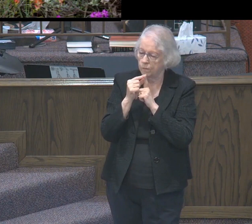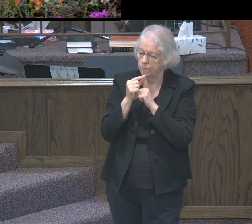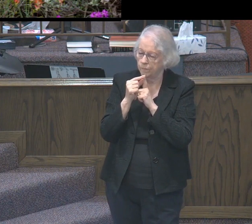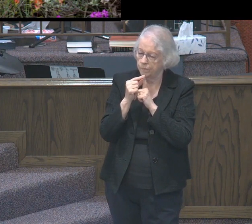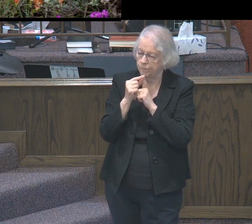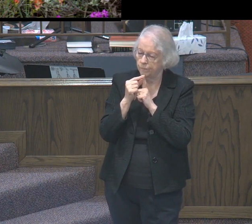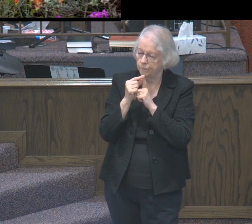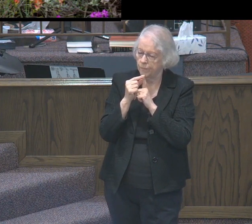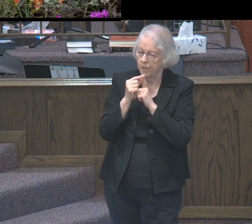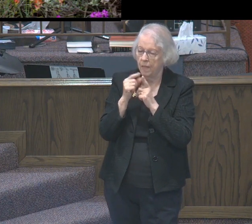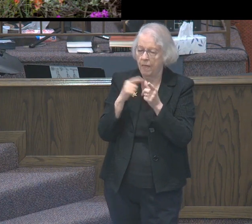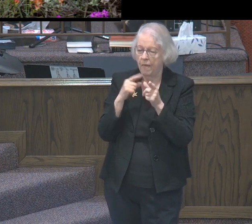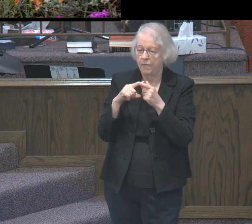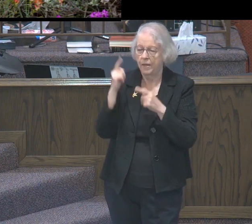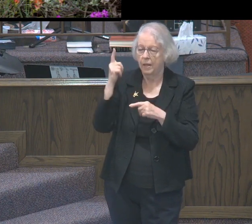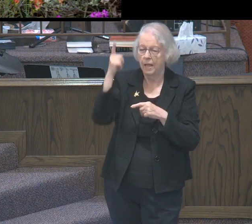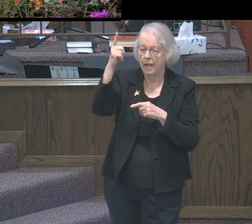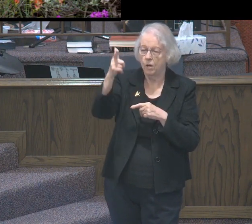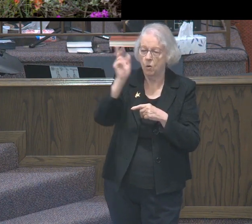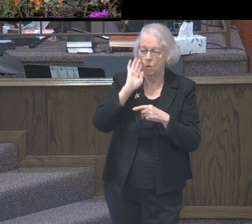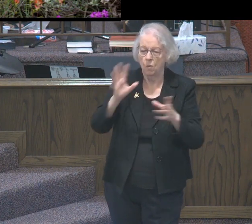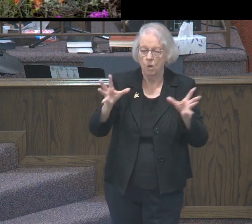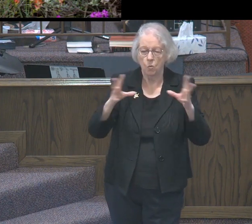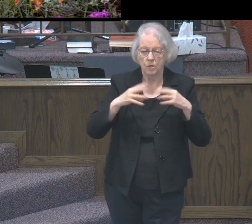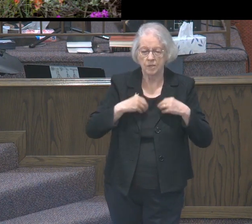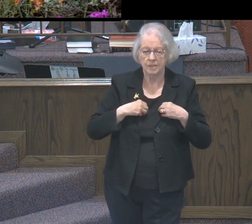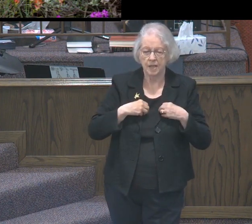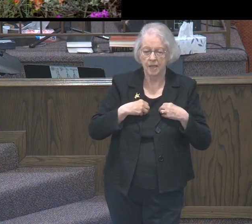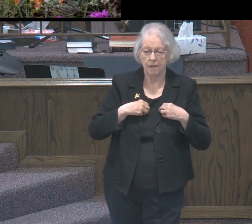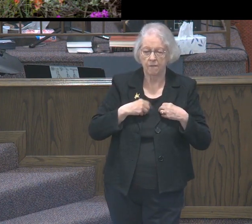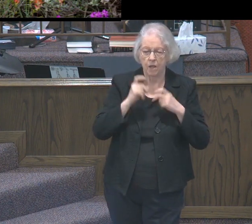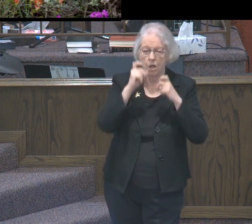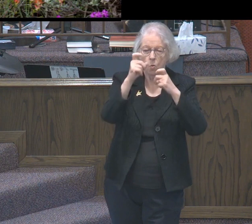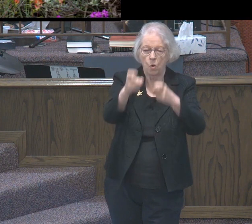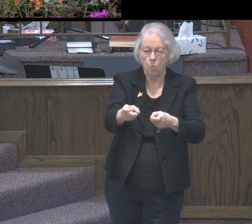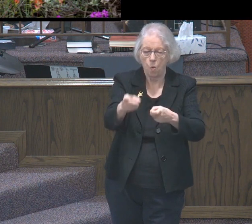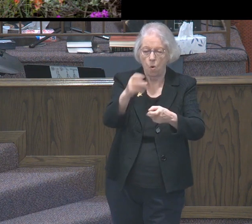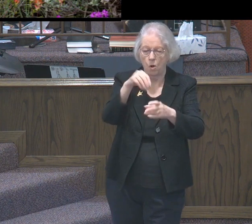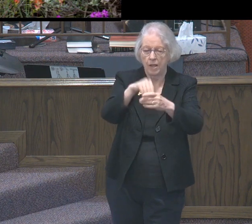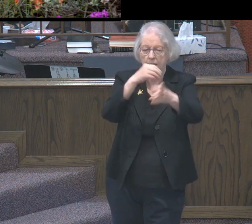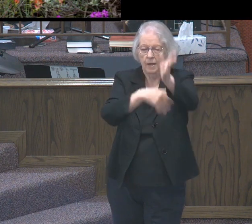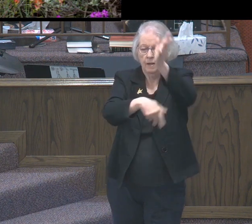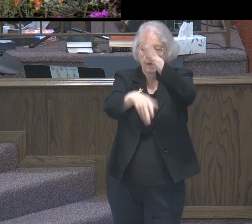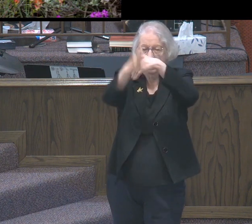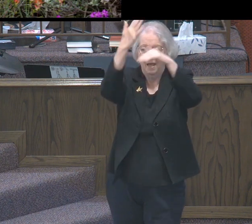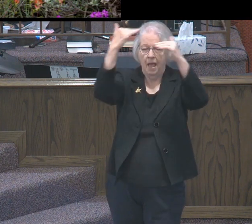where we can live eternally in praise and glory and honor, worshiping your